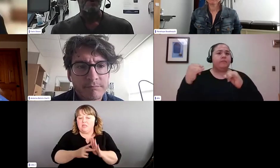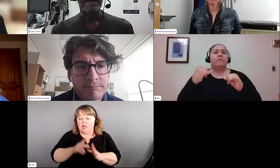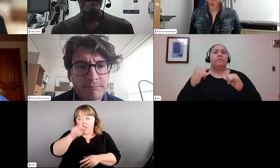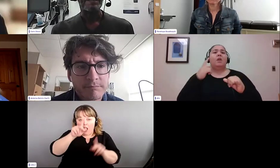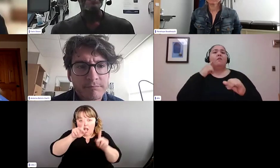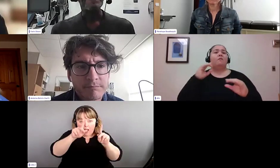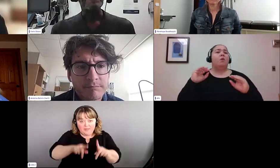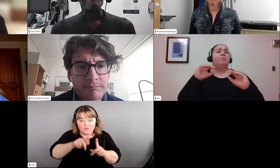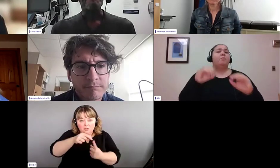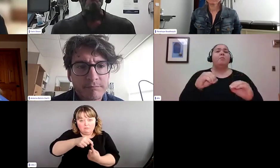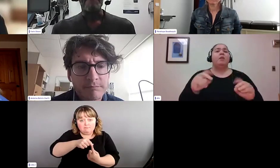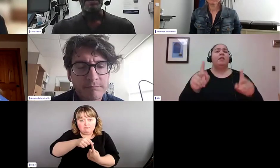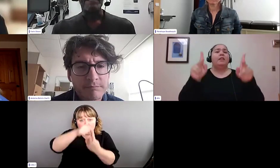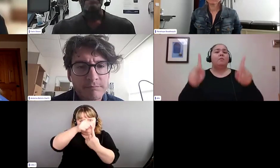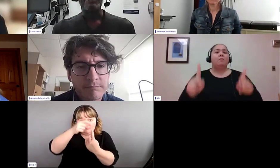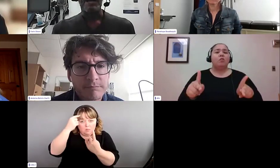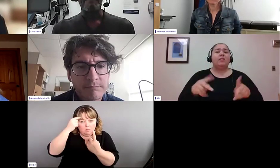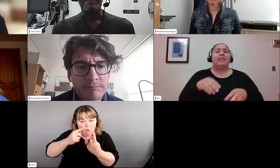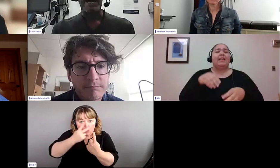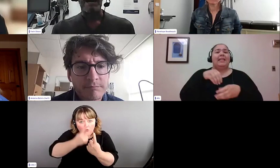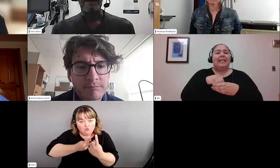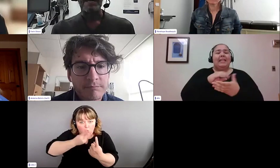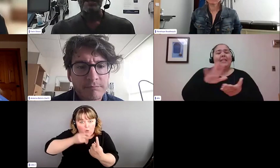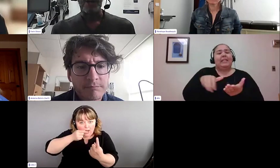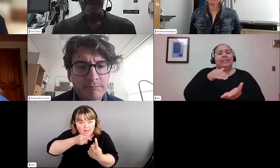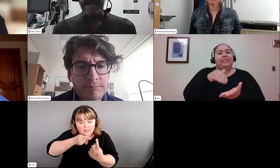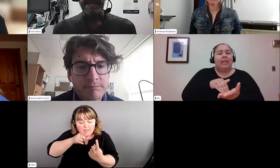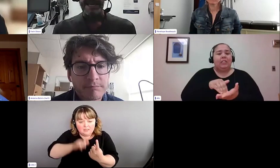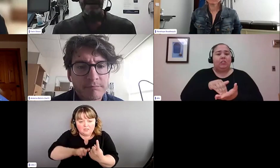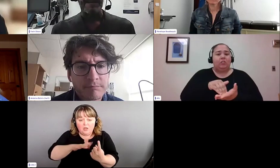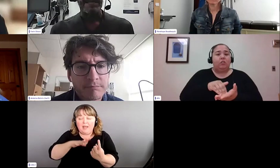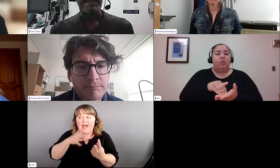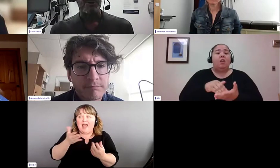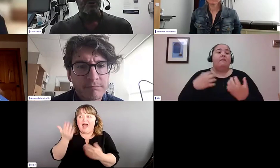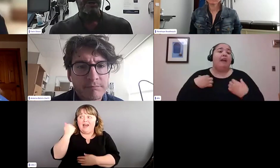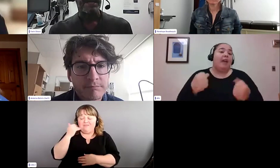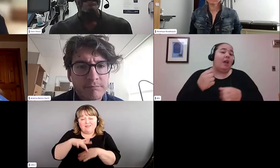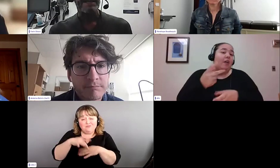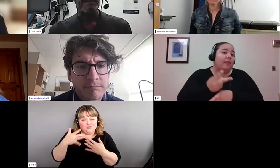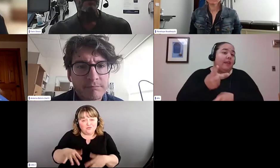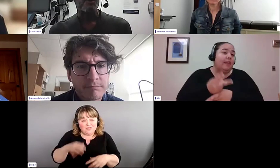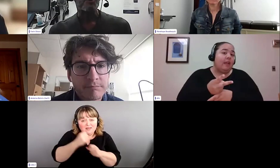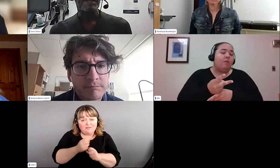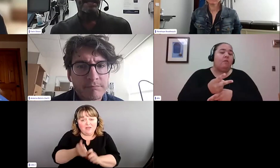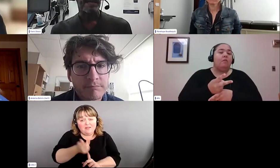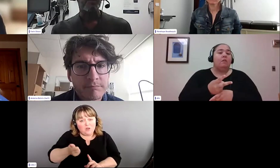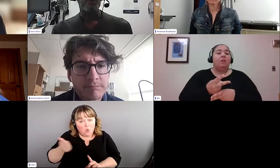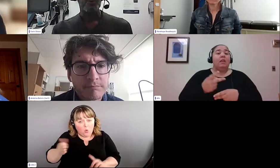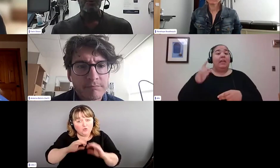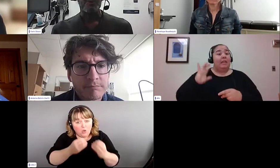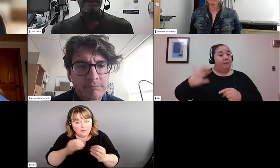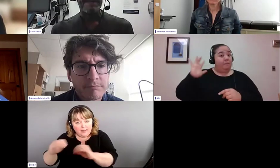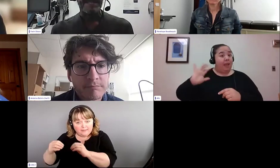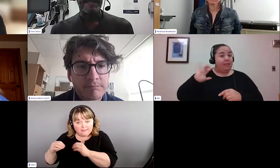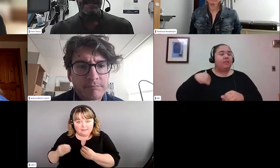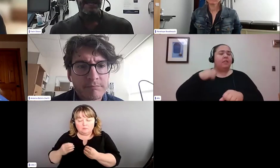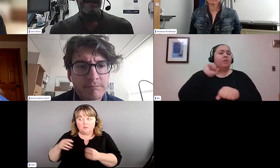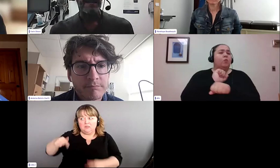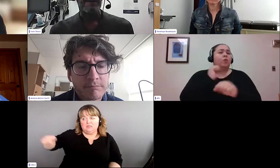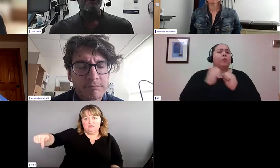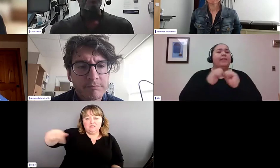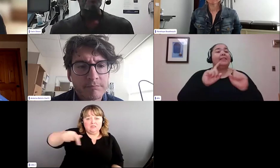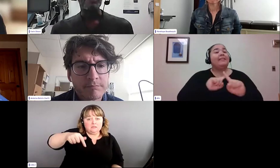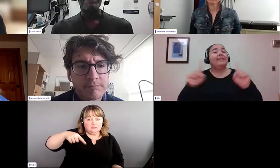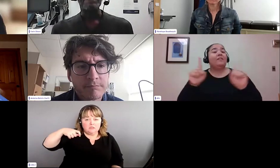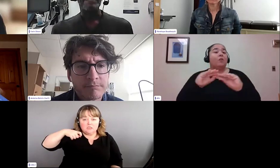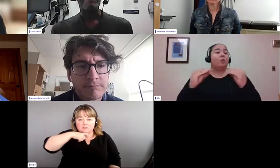the individual in the center of the healthcare. But in the past, I had worked with other organizations